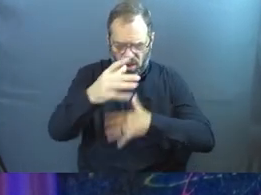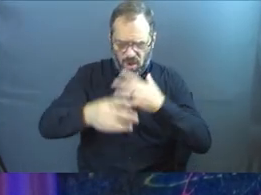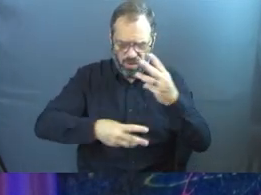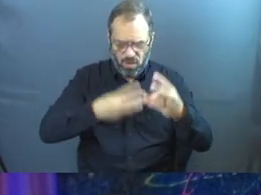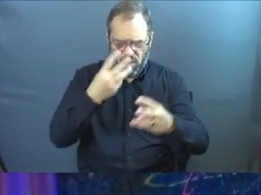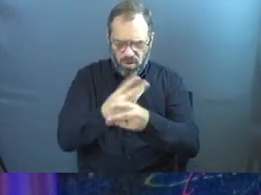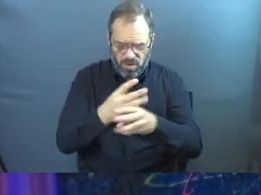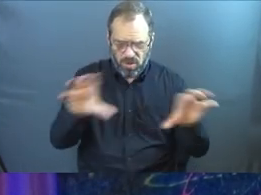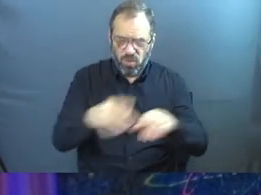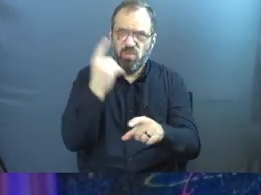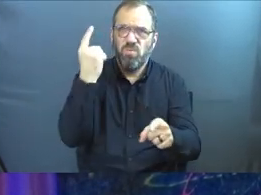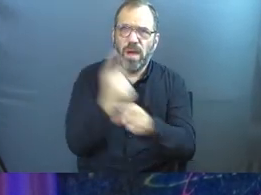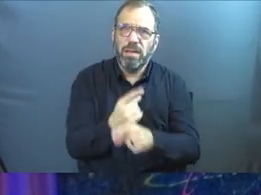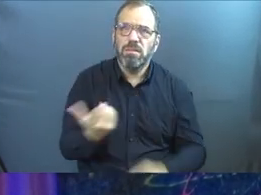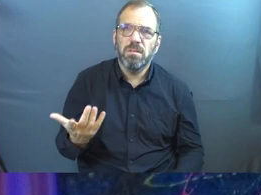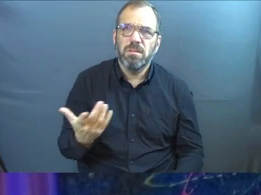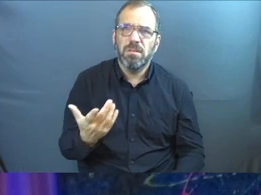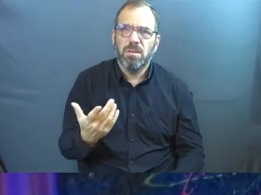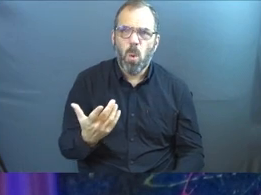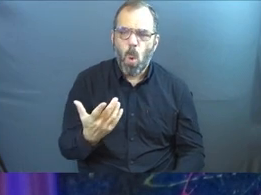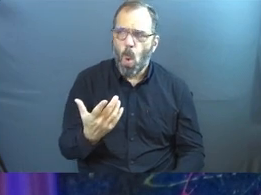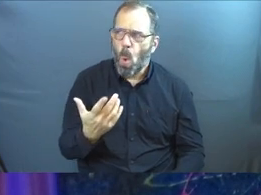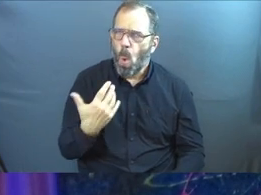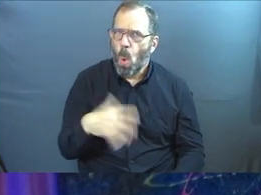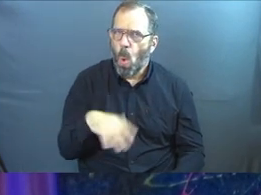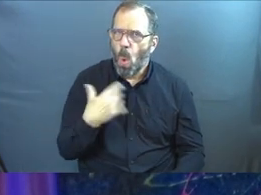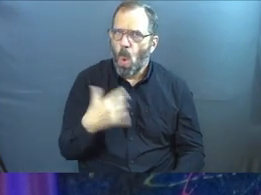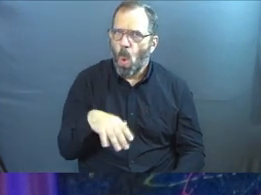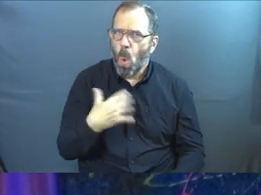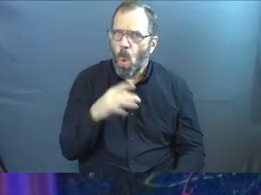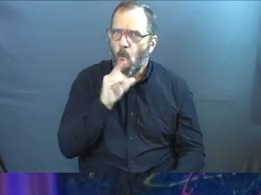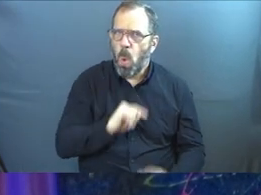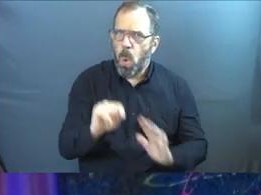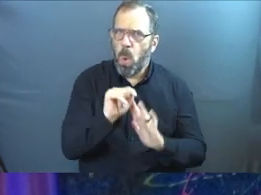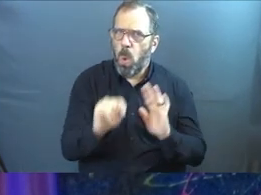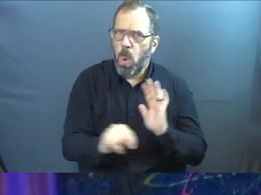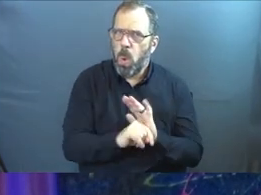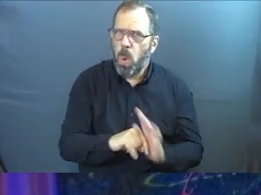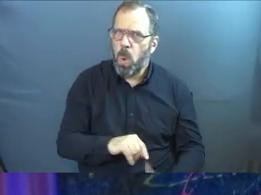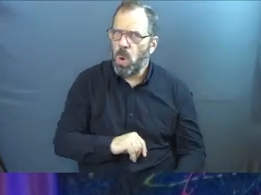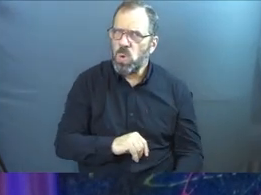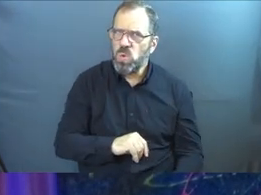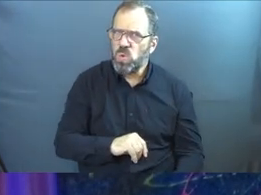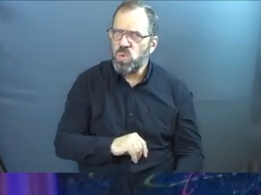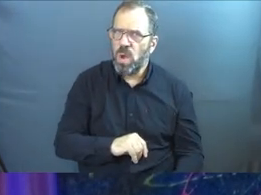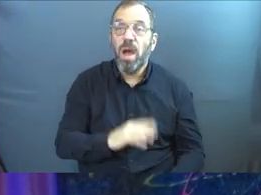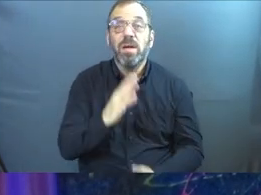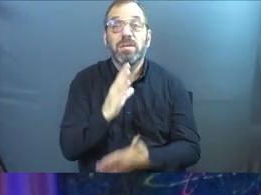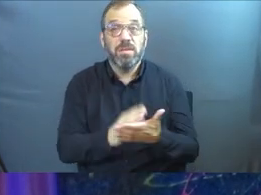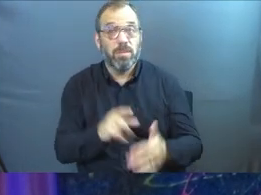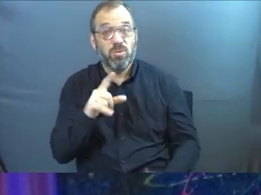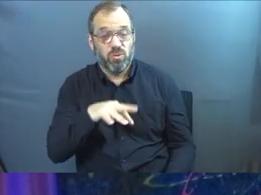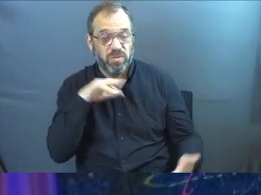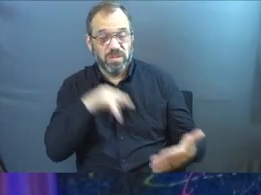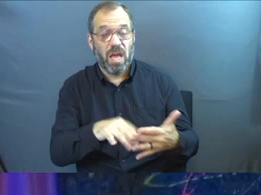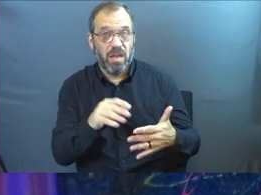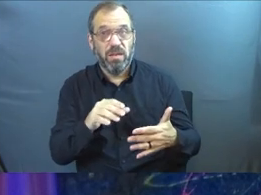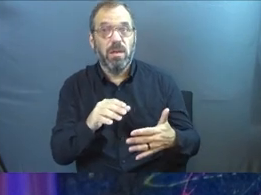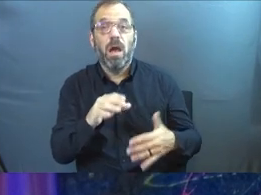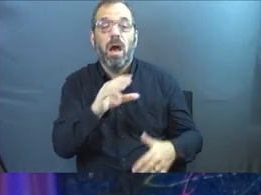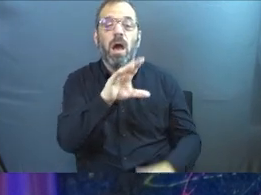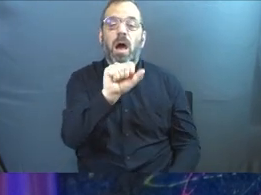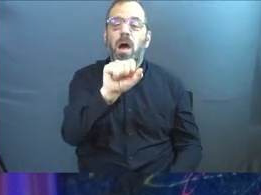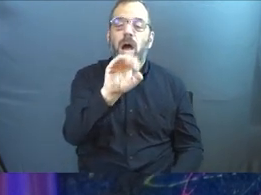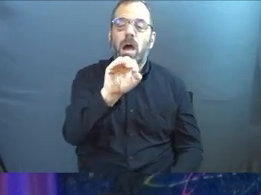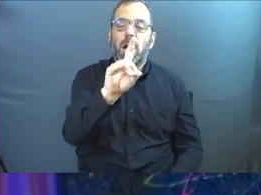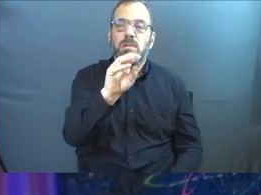do right? It's a massive moment in the Old Testament. Some of you guys have studied this before. Sodom